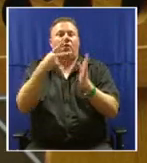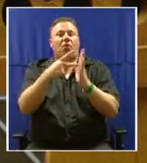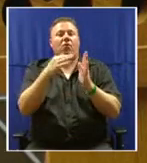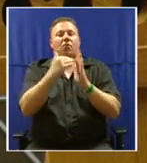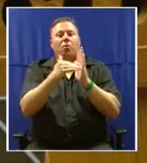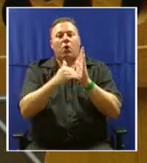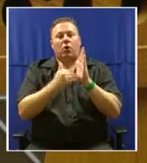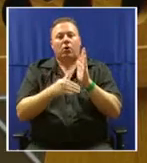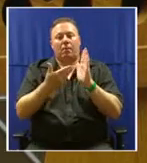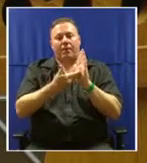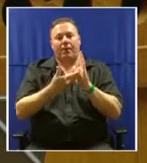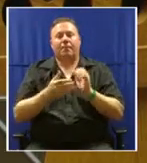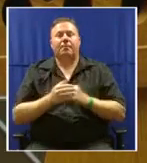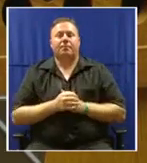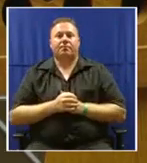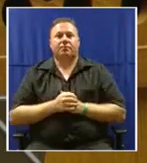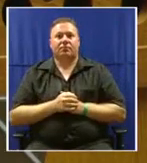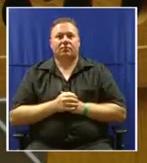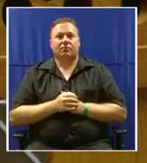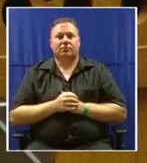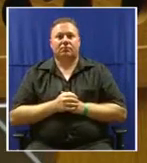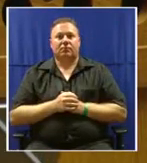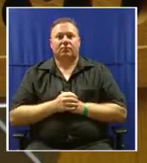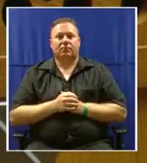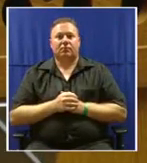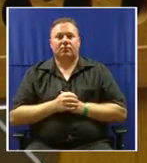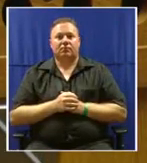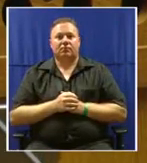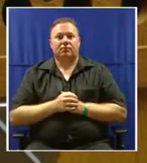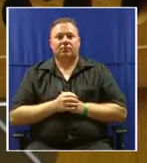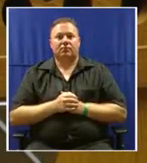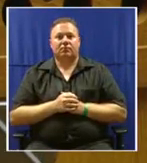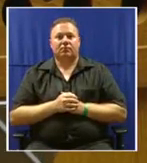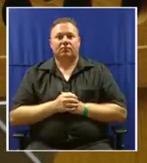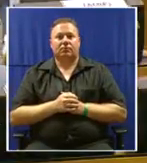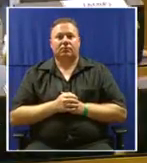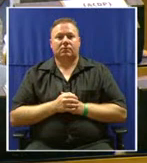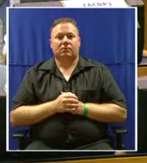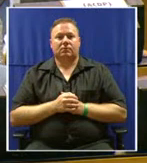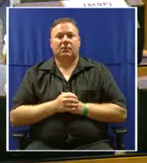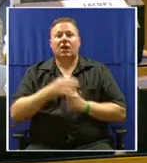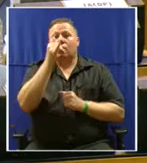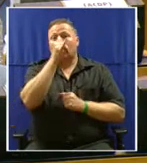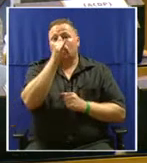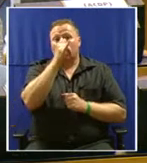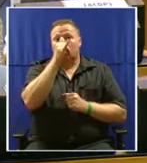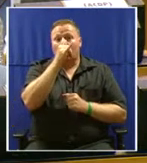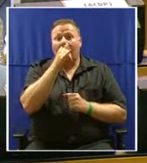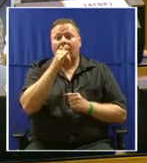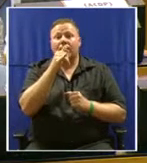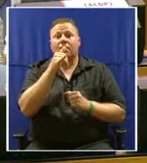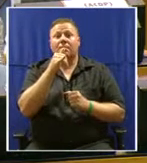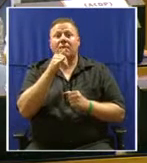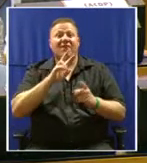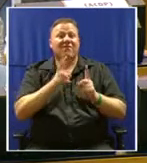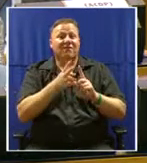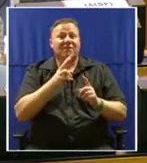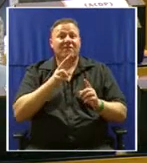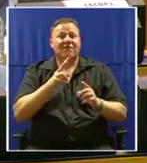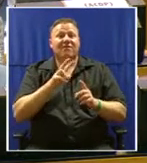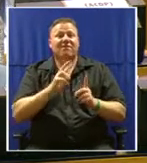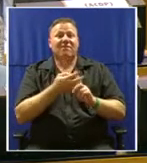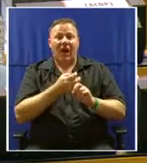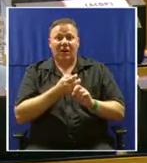Crime and violence continues to undermine people's sense of safety and security.